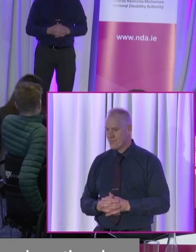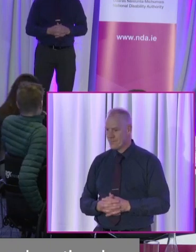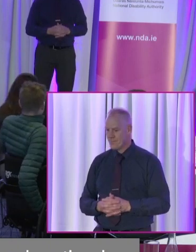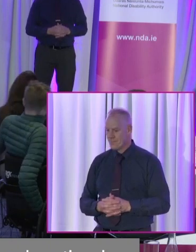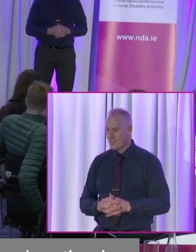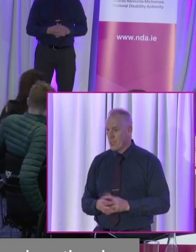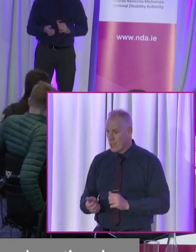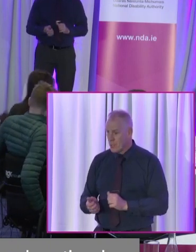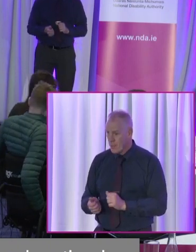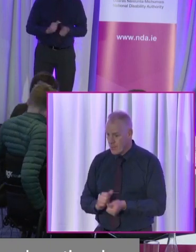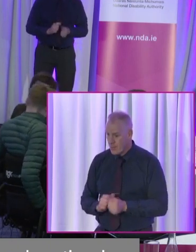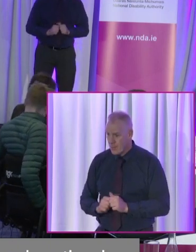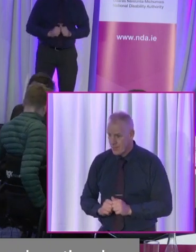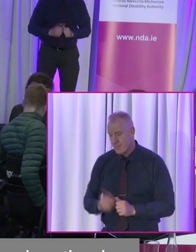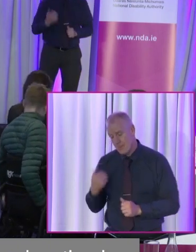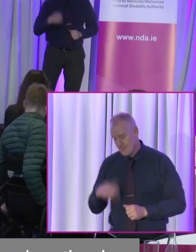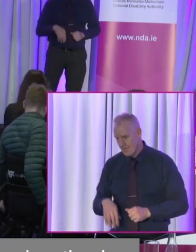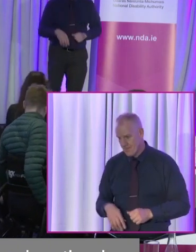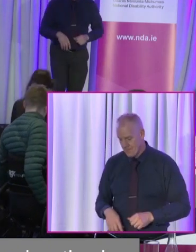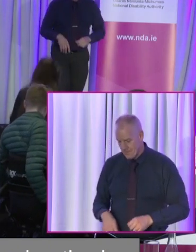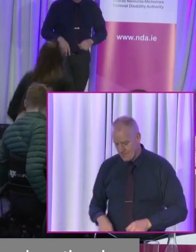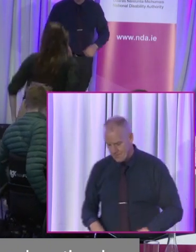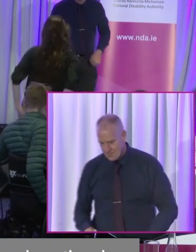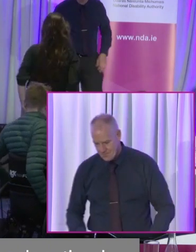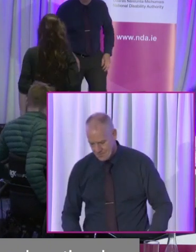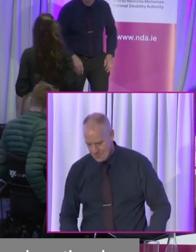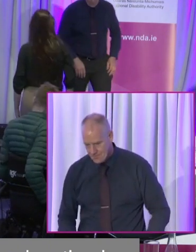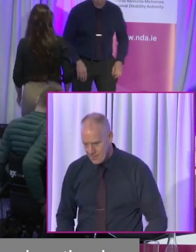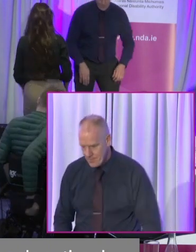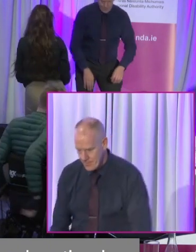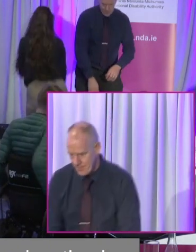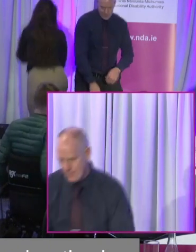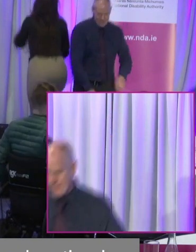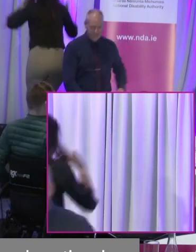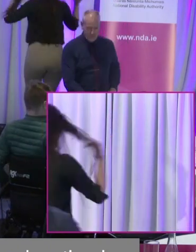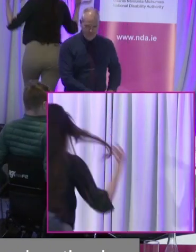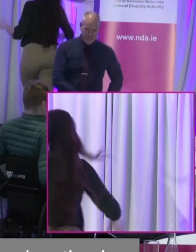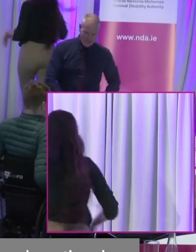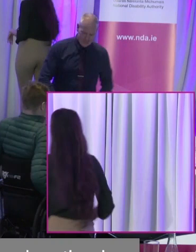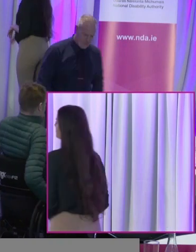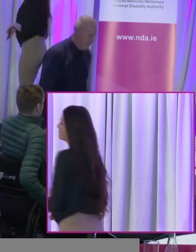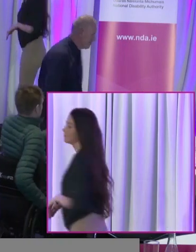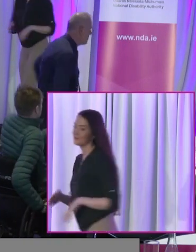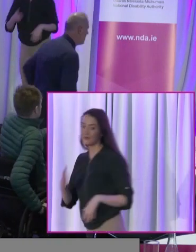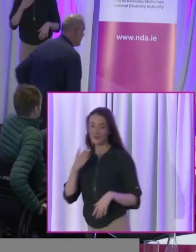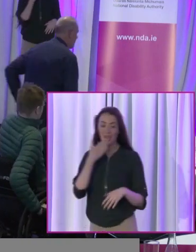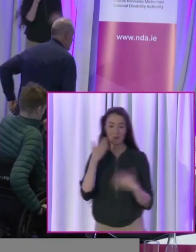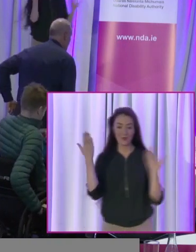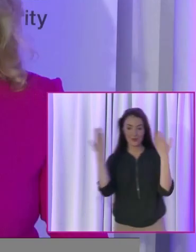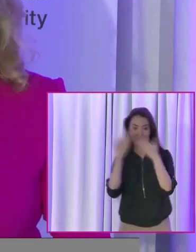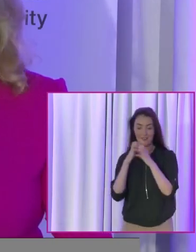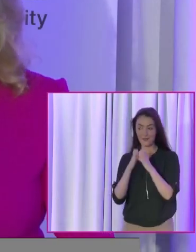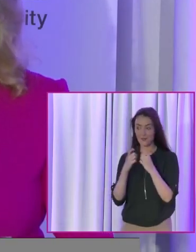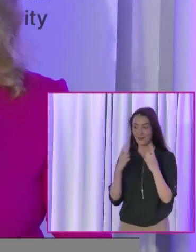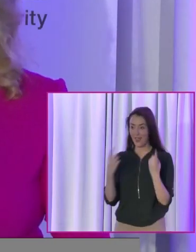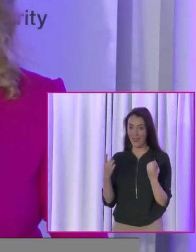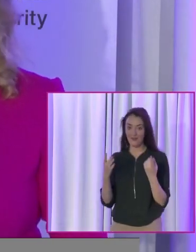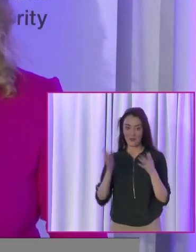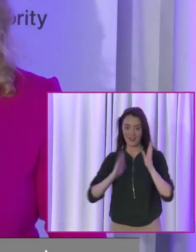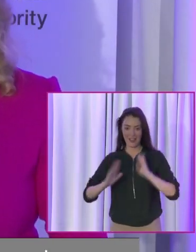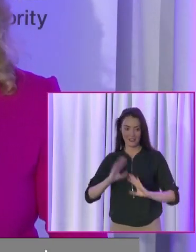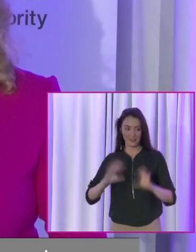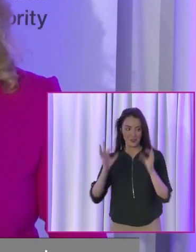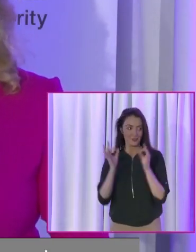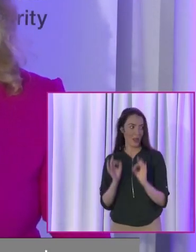Yeah, perfect. Thank you very much. Thank you, Aideen, and good afternoon, ladies and